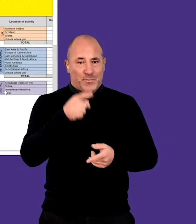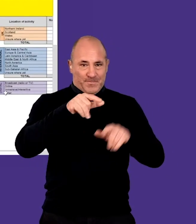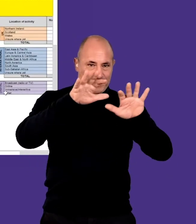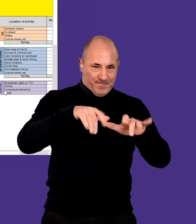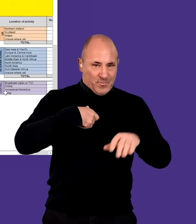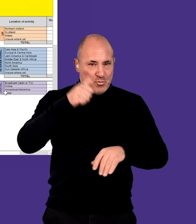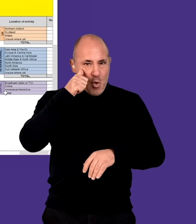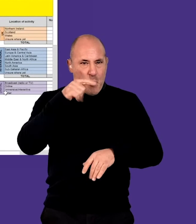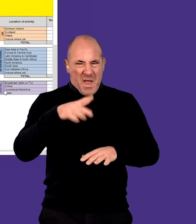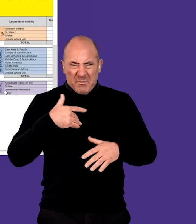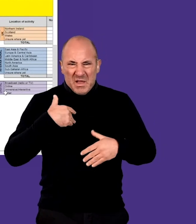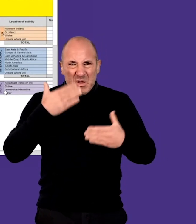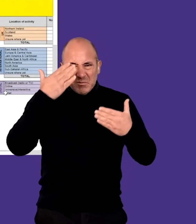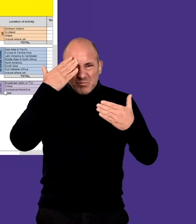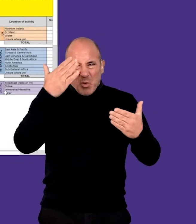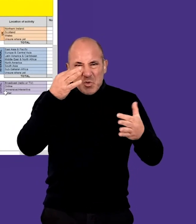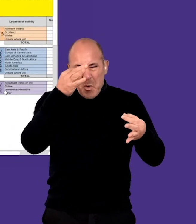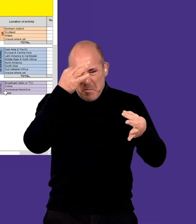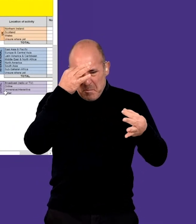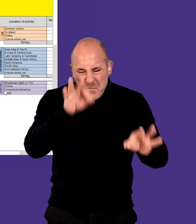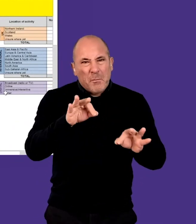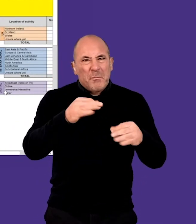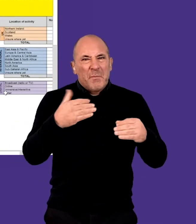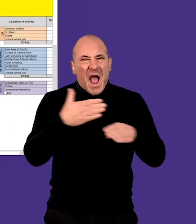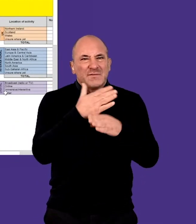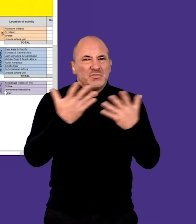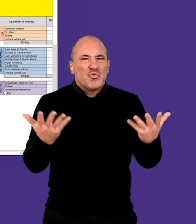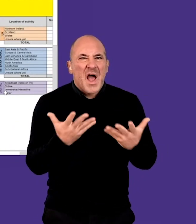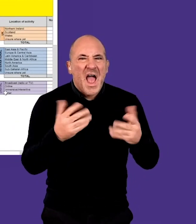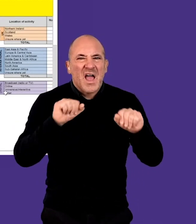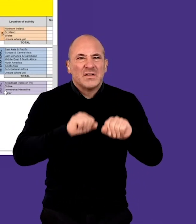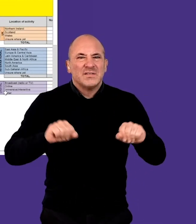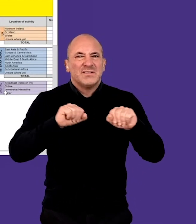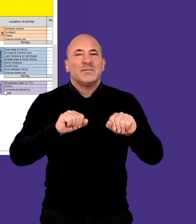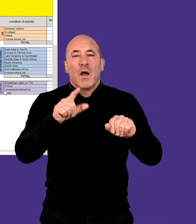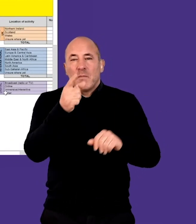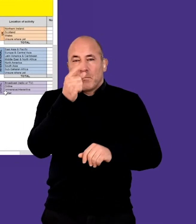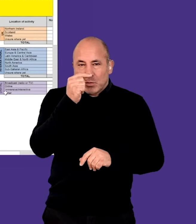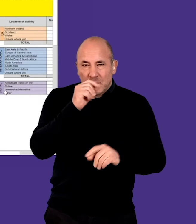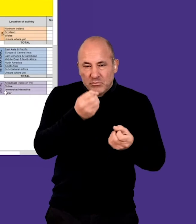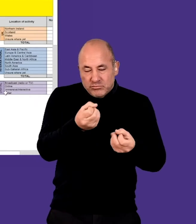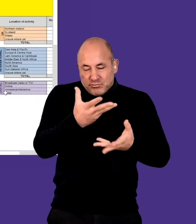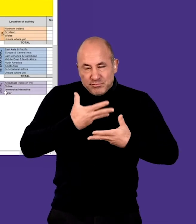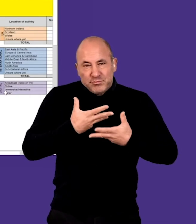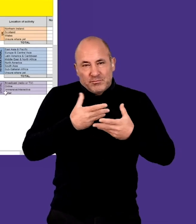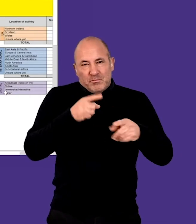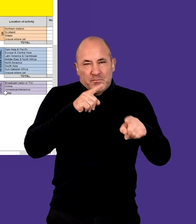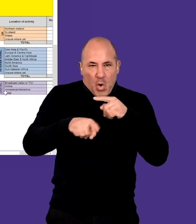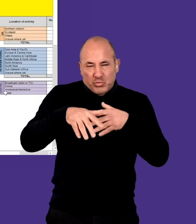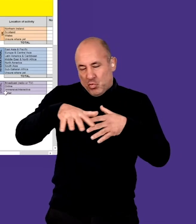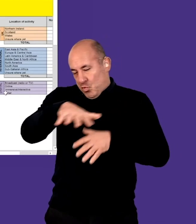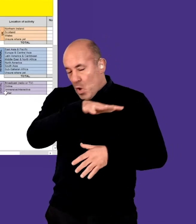We recognise when you're making your application, you may not know the exact location of your proposed activity. But where possible, we want